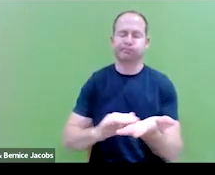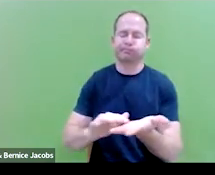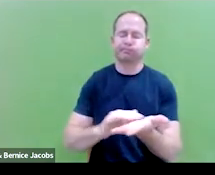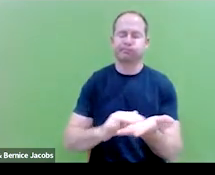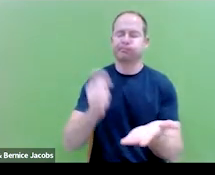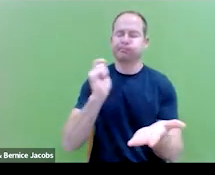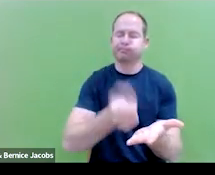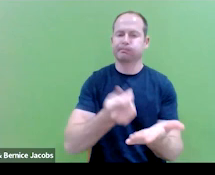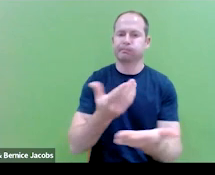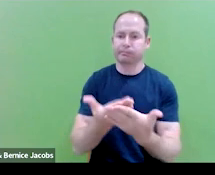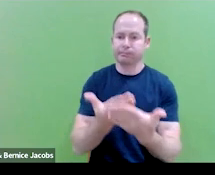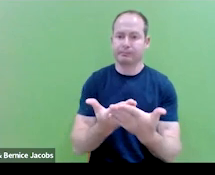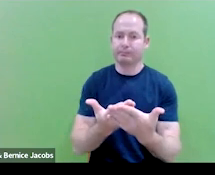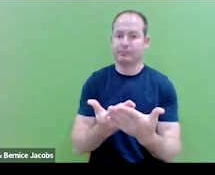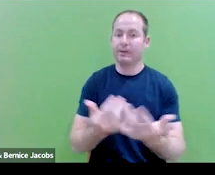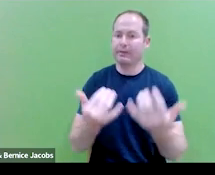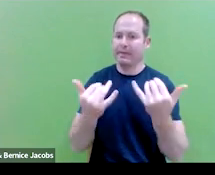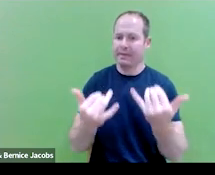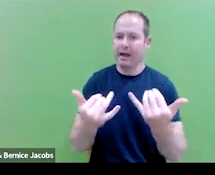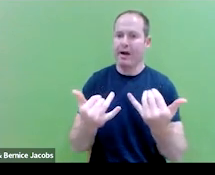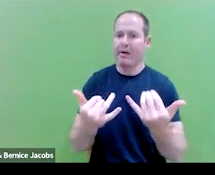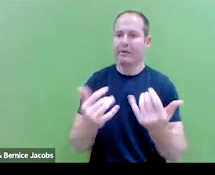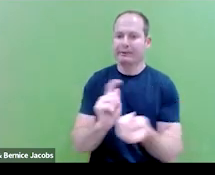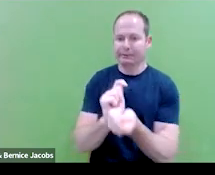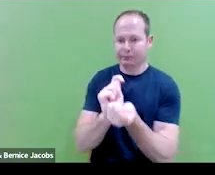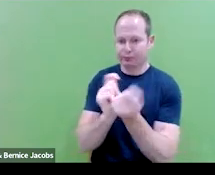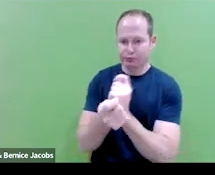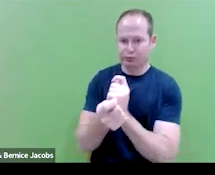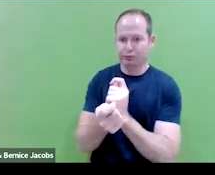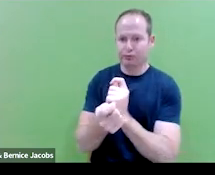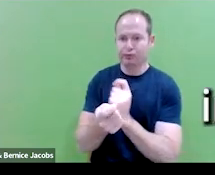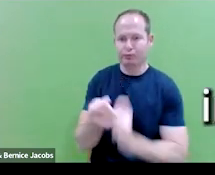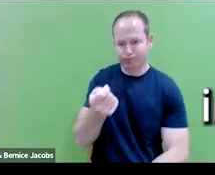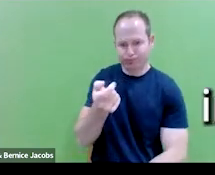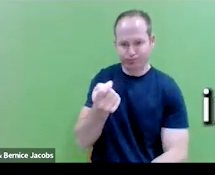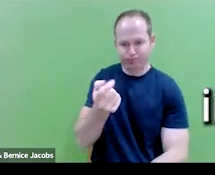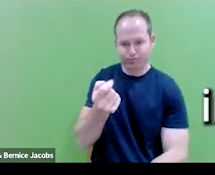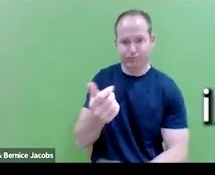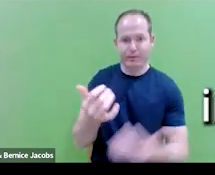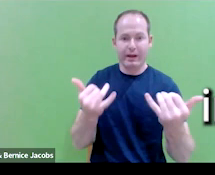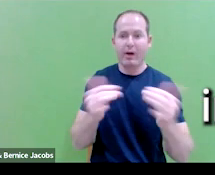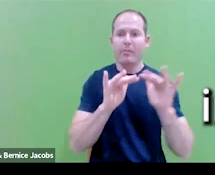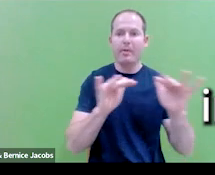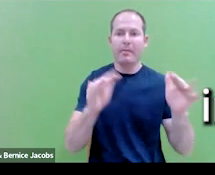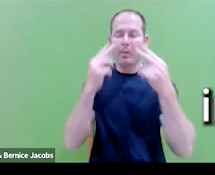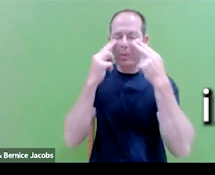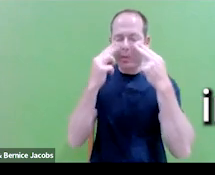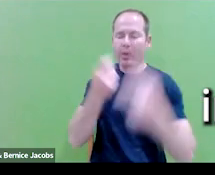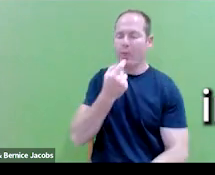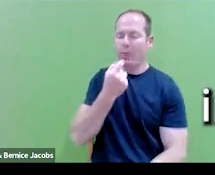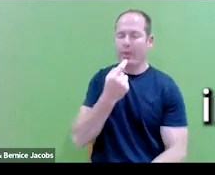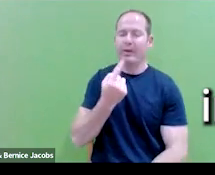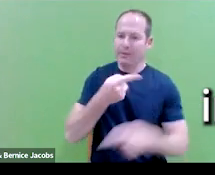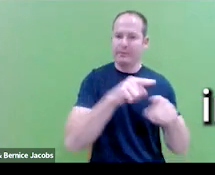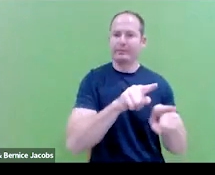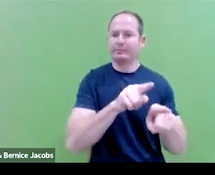small change all of a sudden allows people with visual impairments to take medication independently without